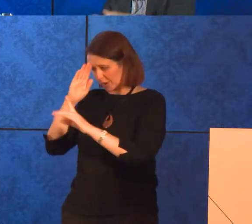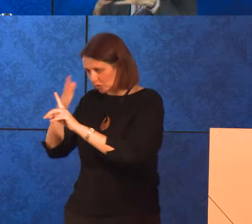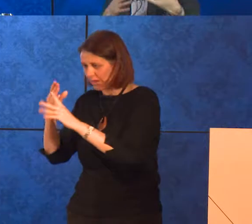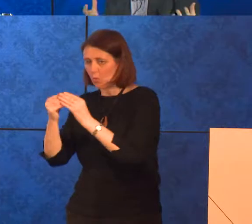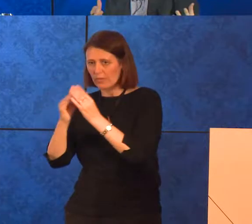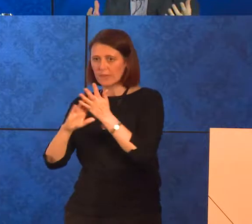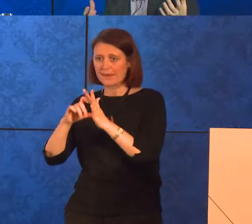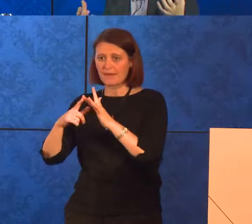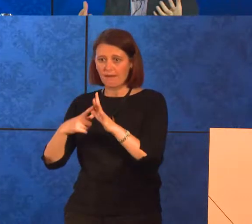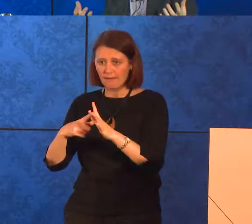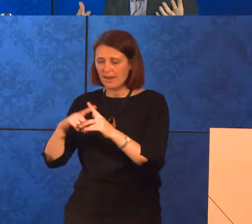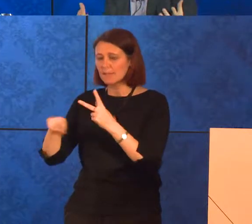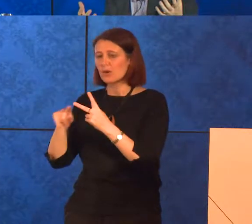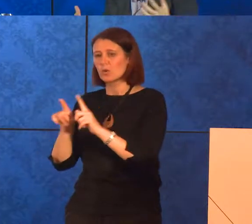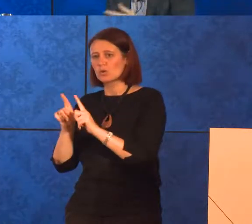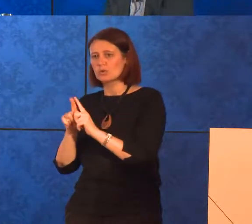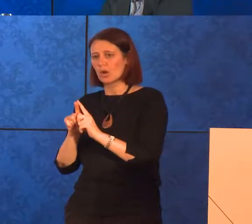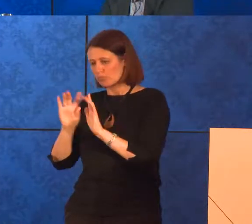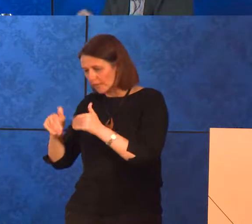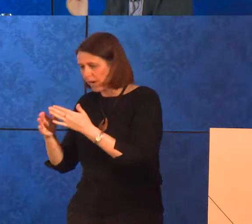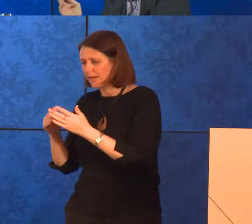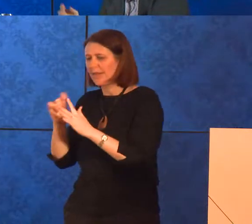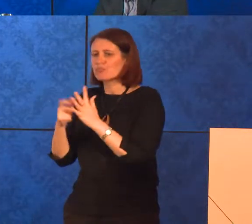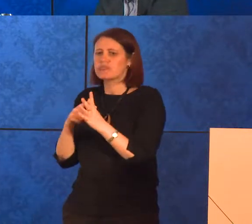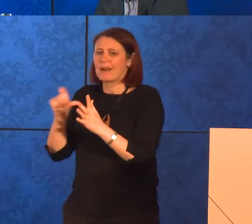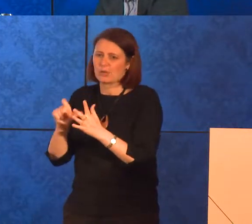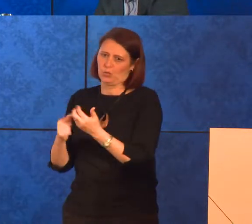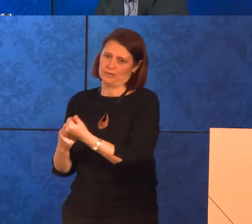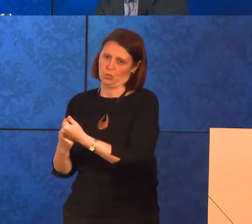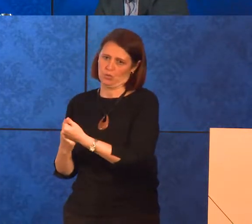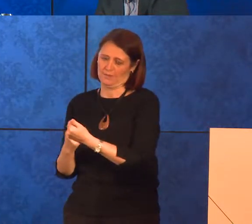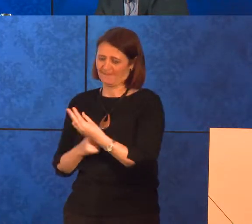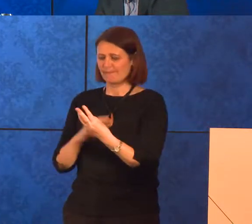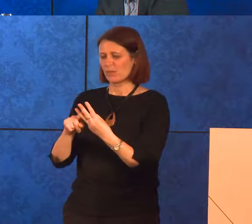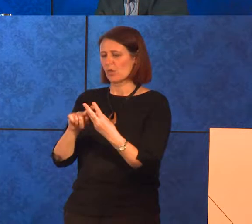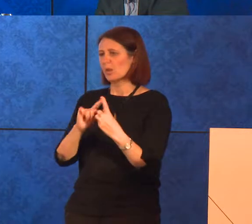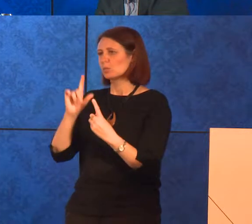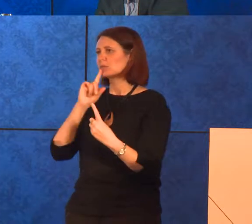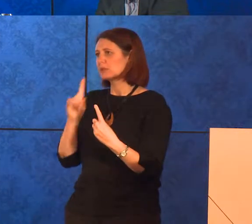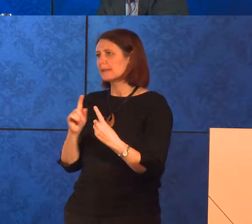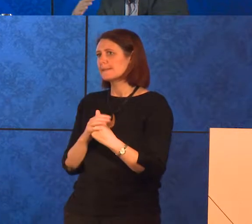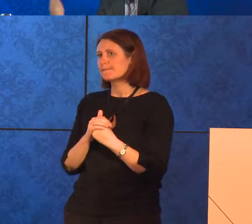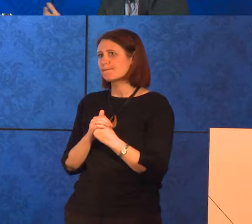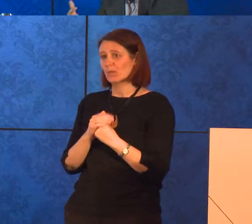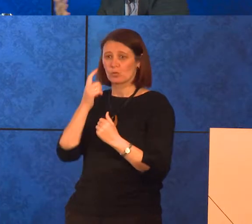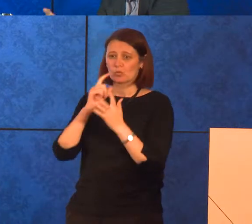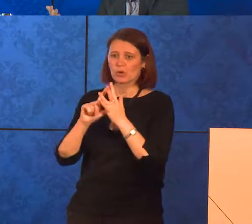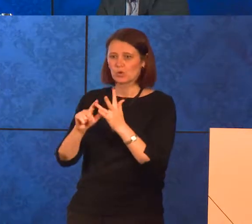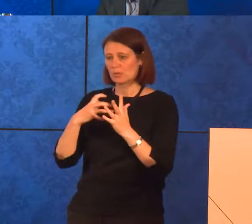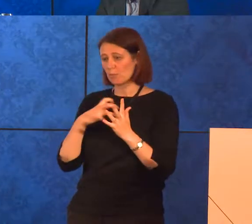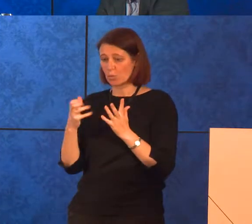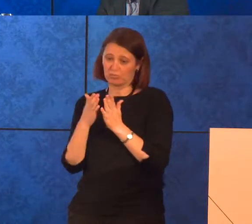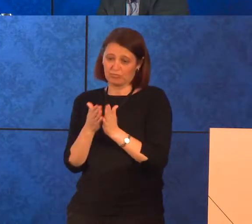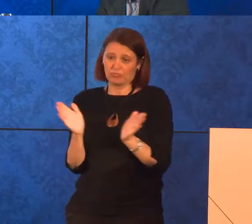media, but also providing practical support. The third thing I might say is we try and do this more generally